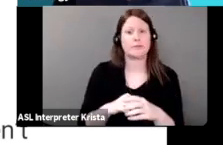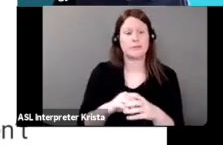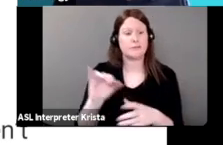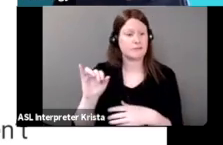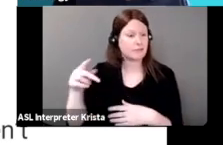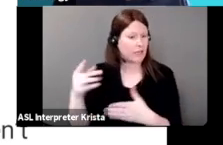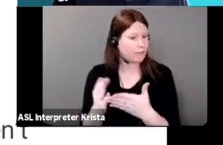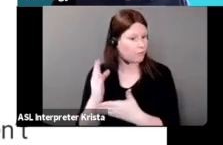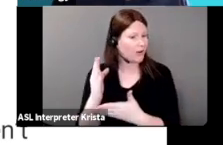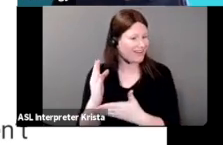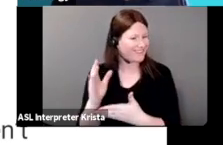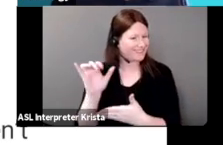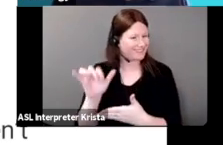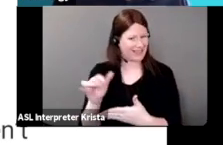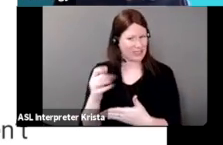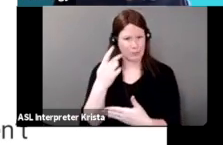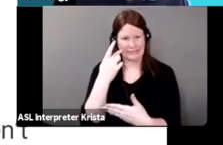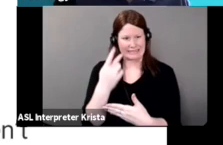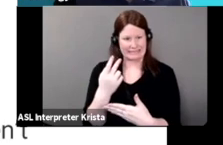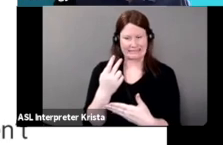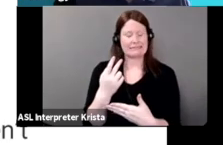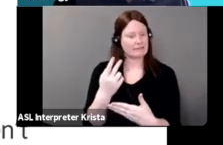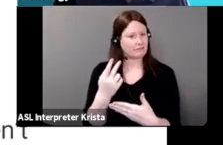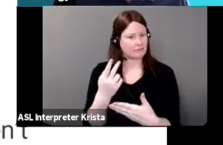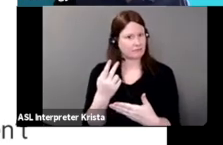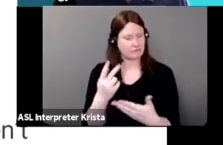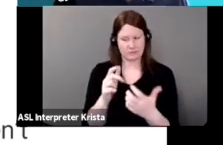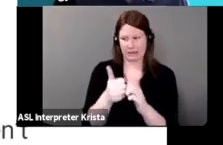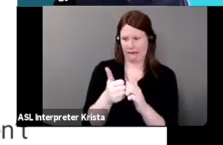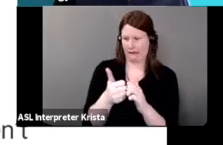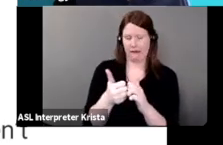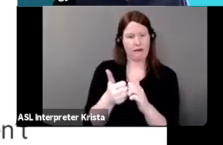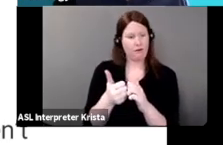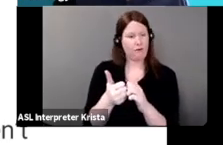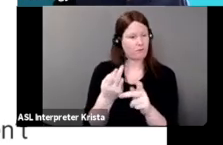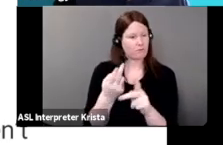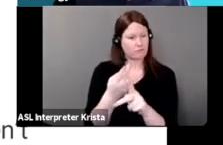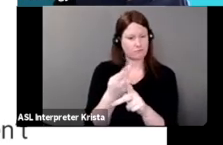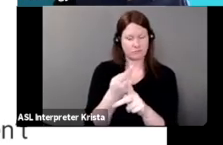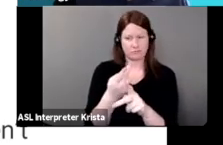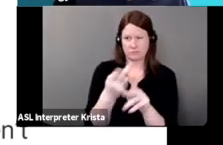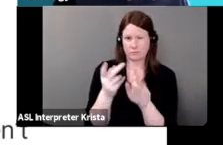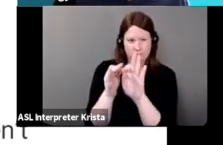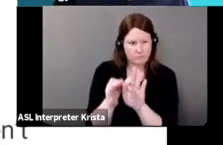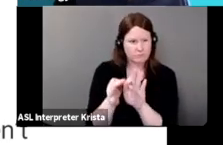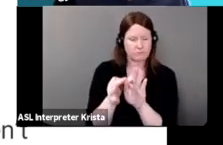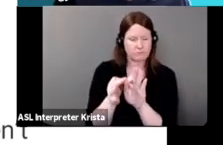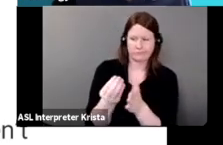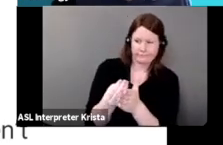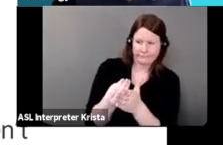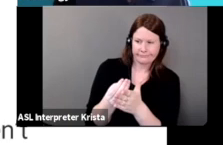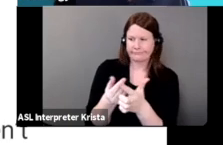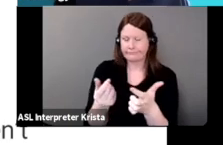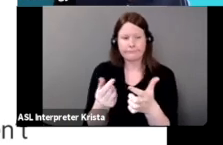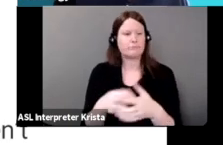tangible aspect, a very tangible form of valuation of IP. And we're actually going to be looking at how